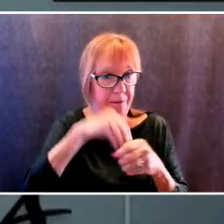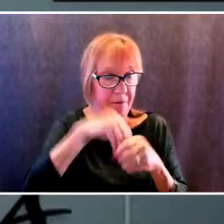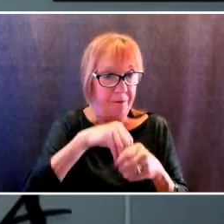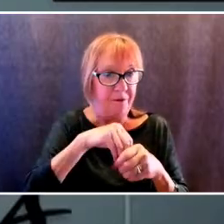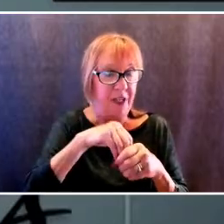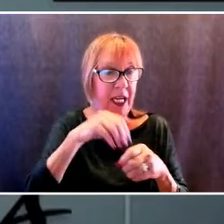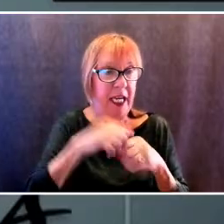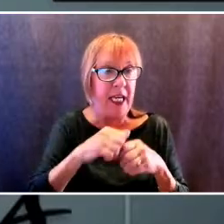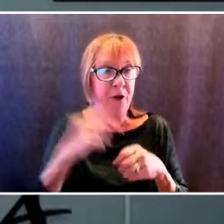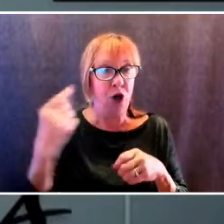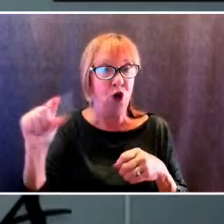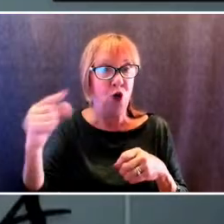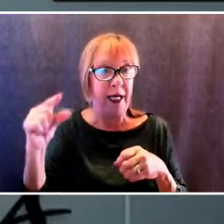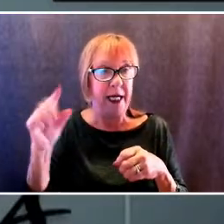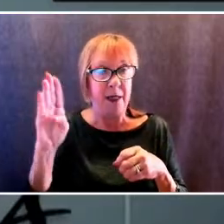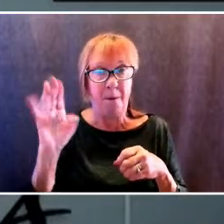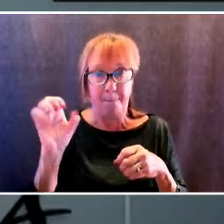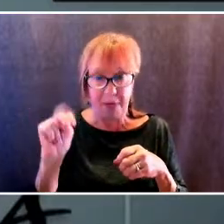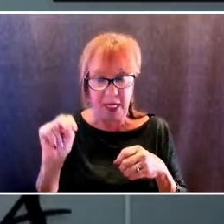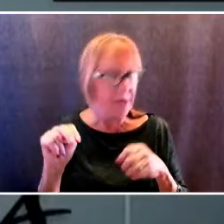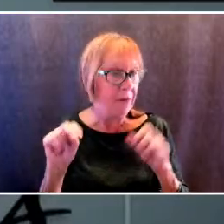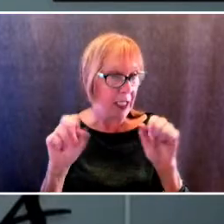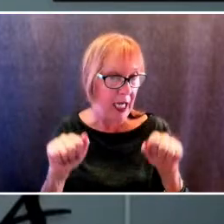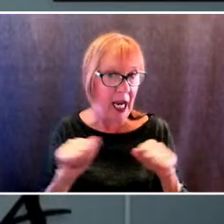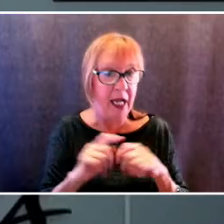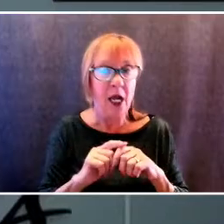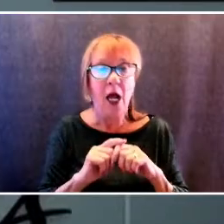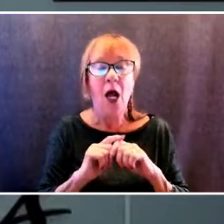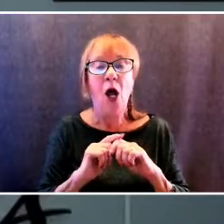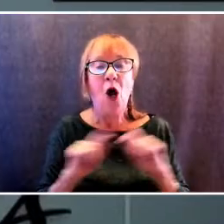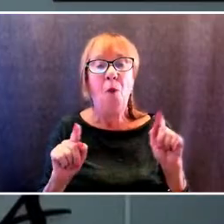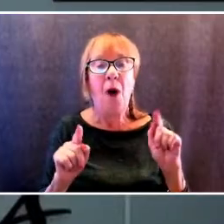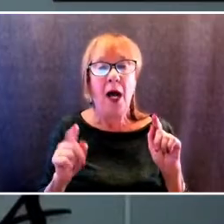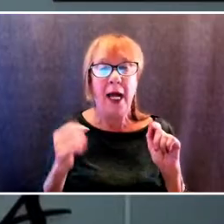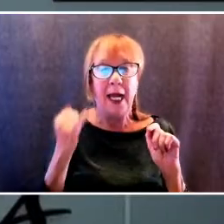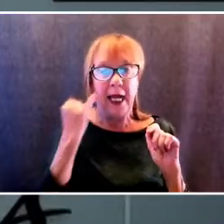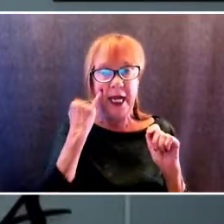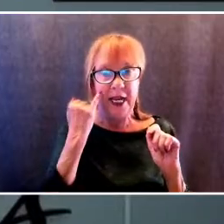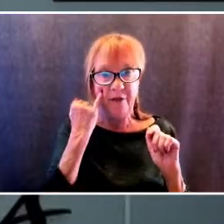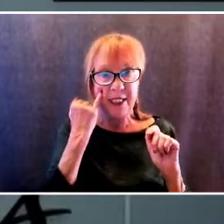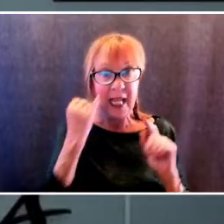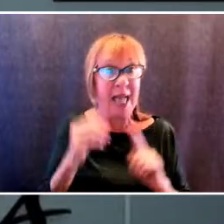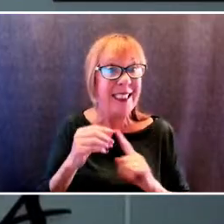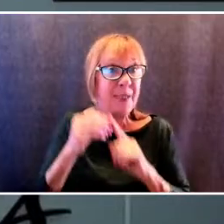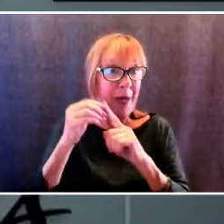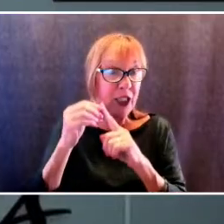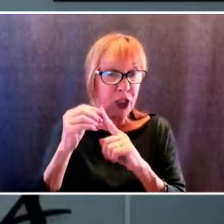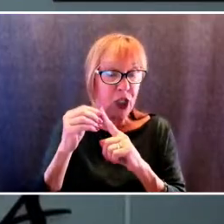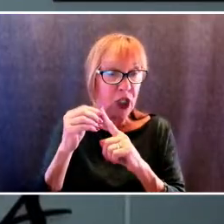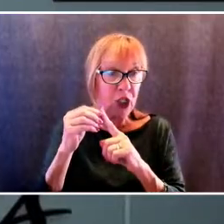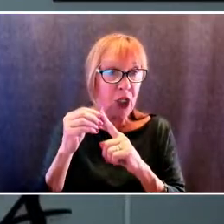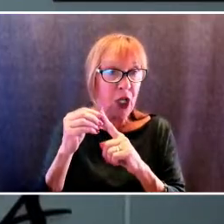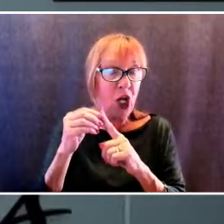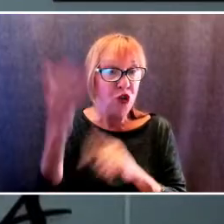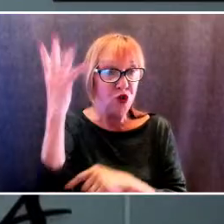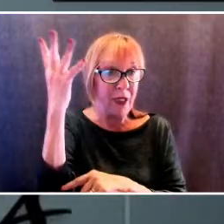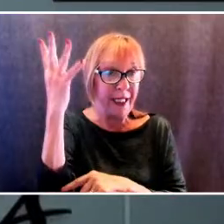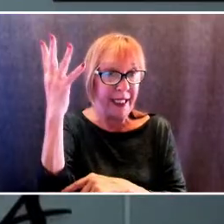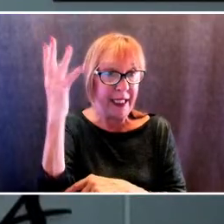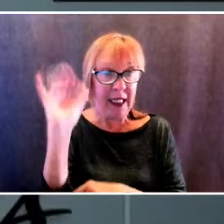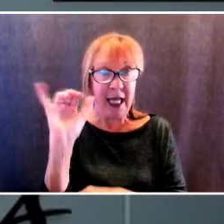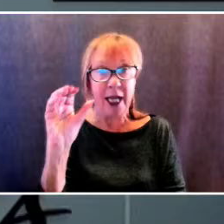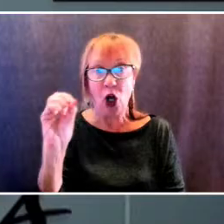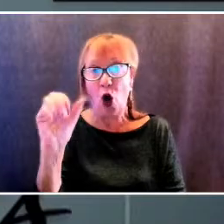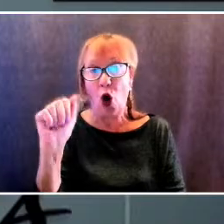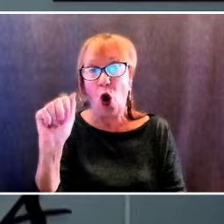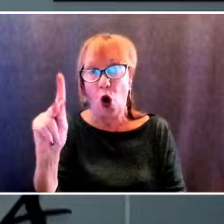disposal option. But if it is a species, a special species of tree, such as an oak tree, you would need to connect